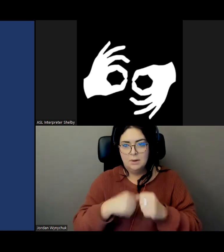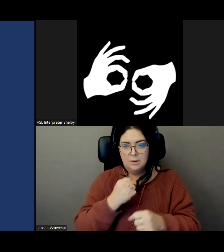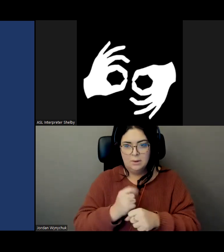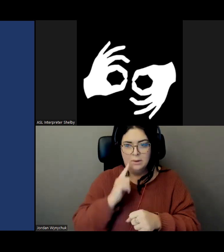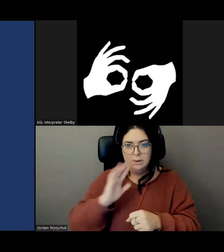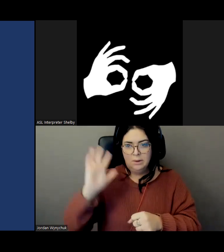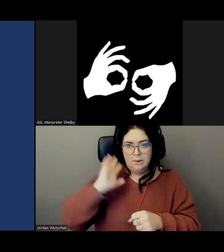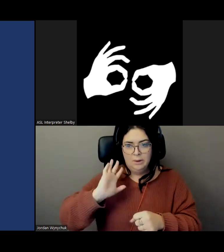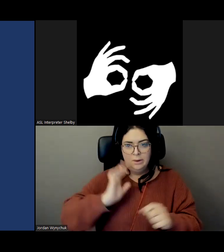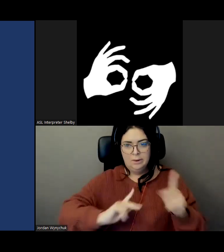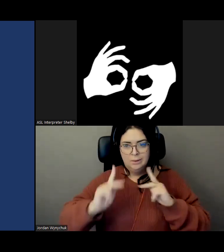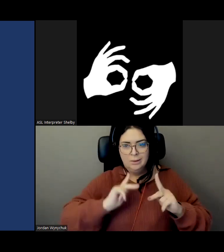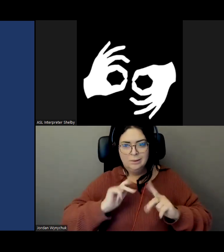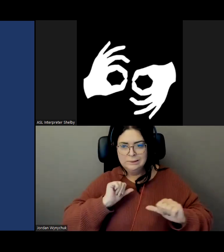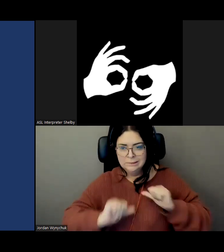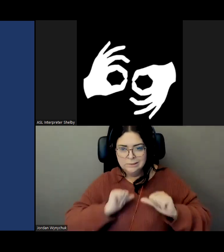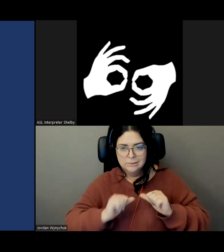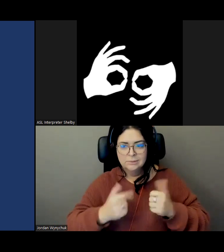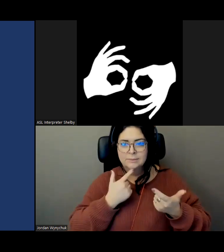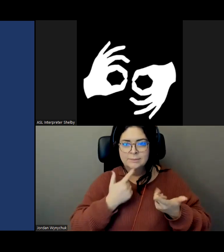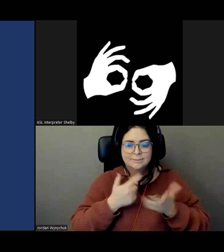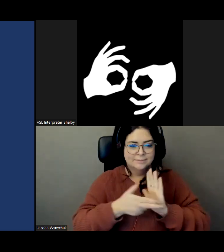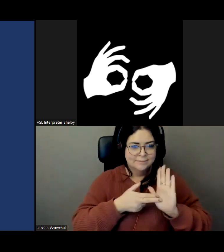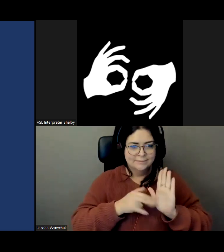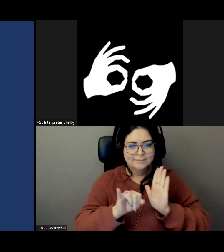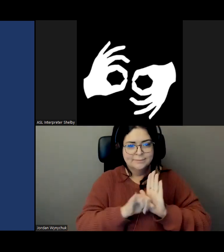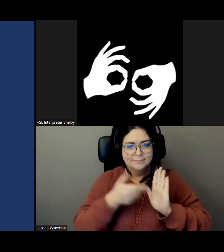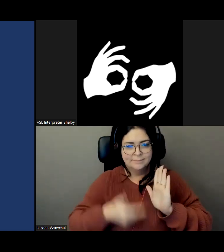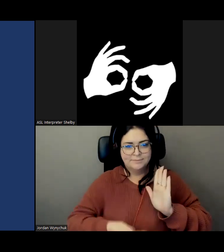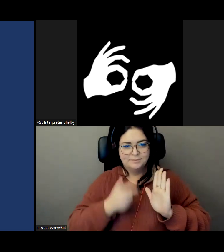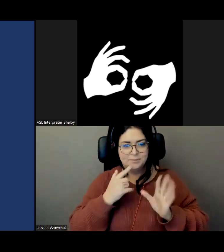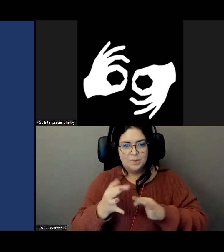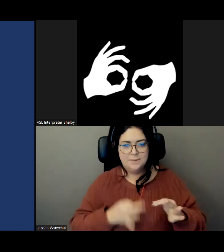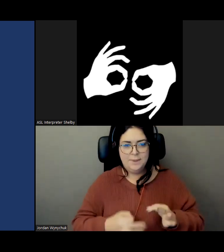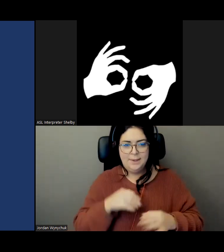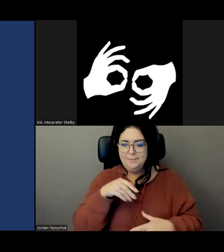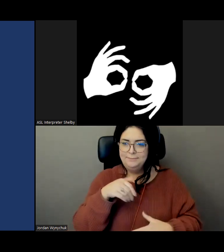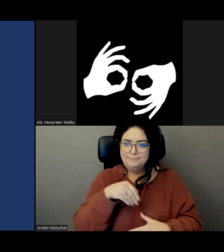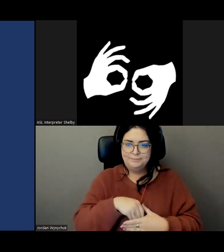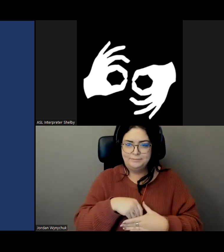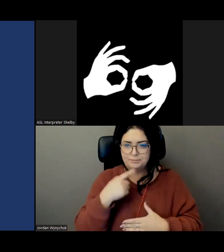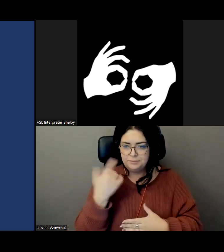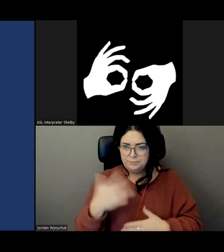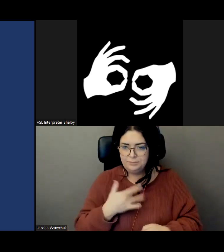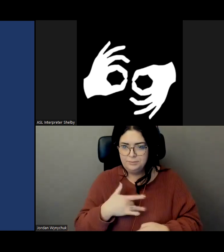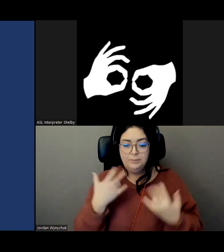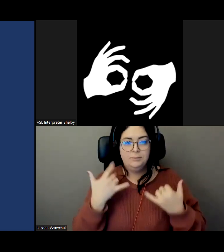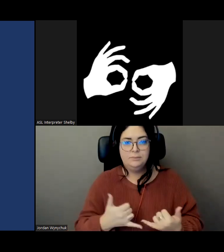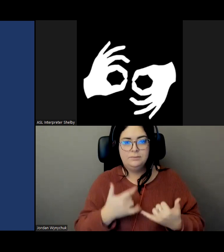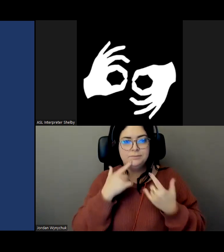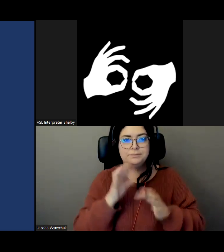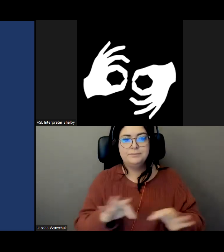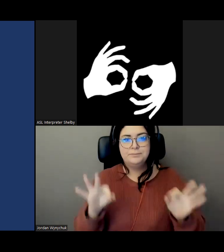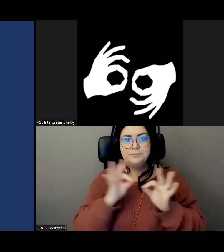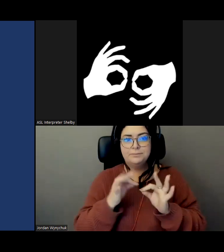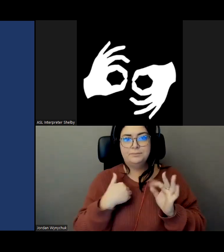folks really struggling with finding the words to explain their identity. So that's why this terminology is so